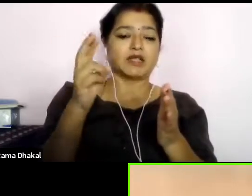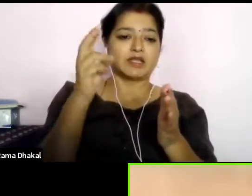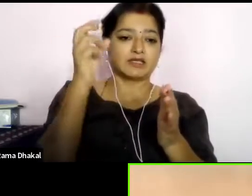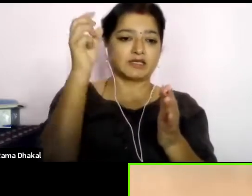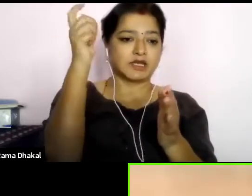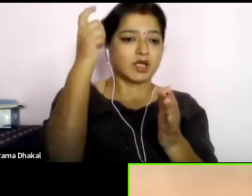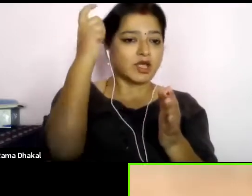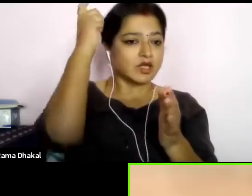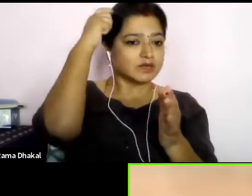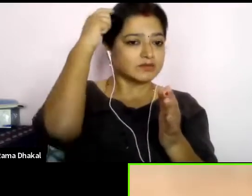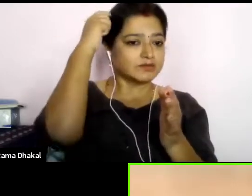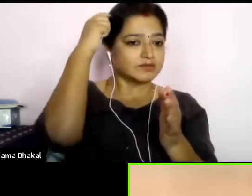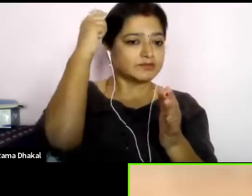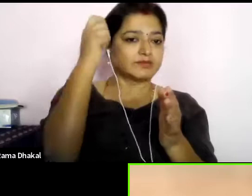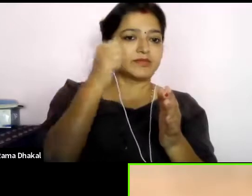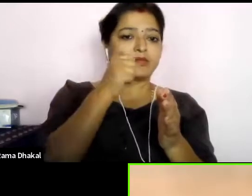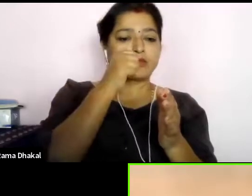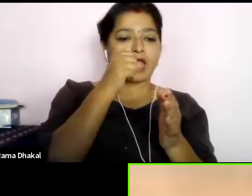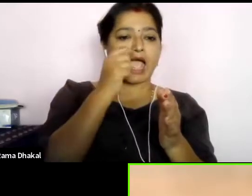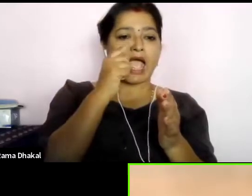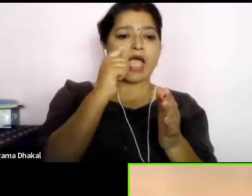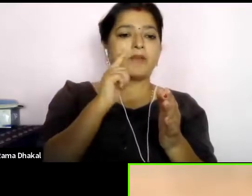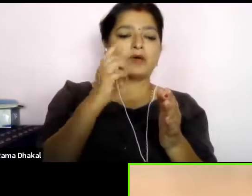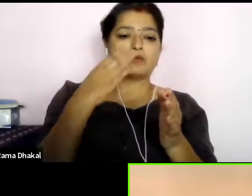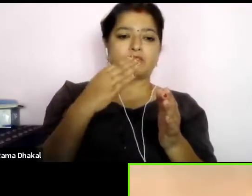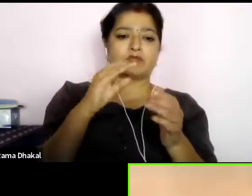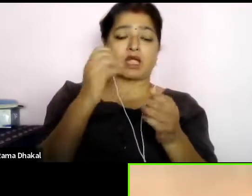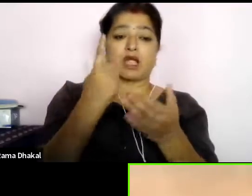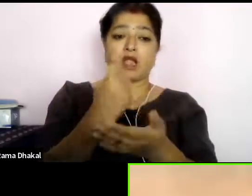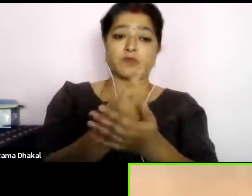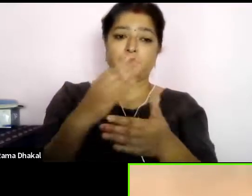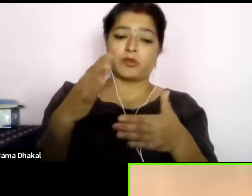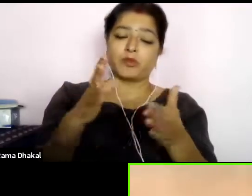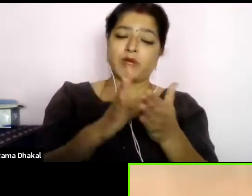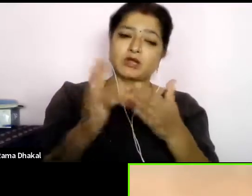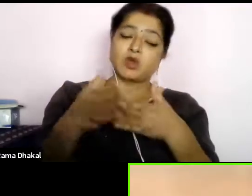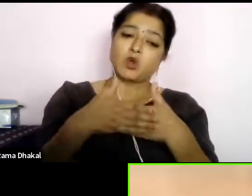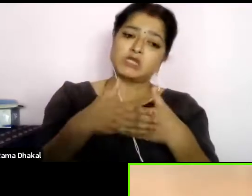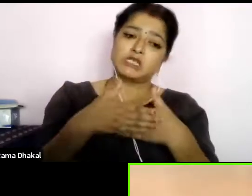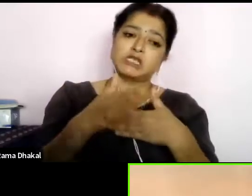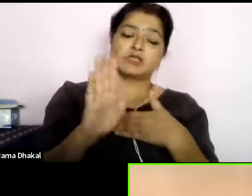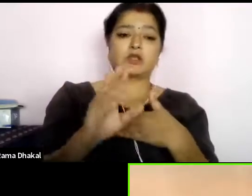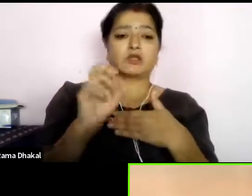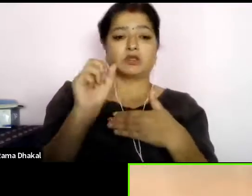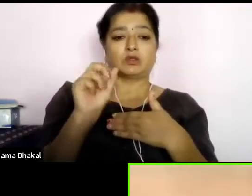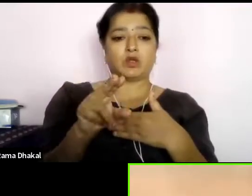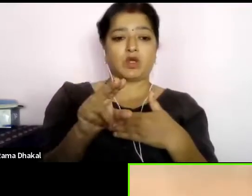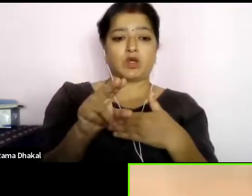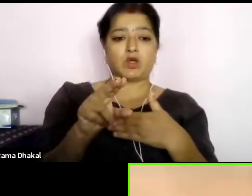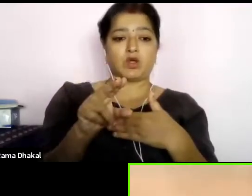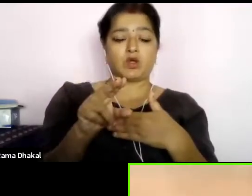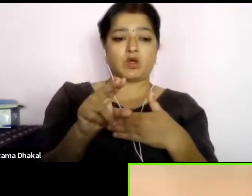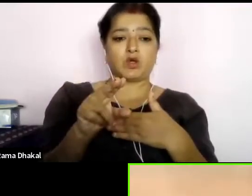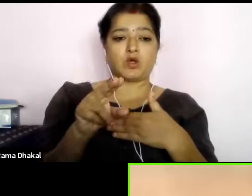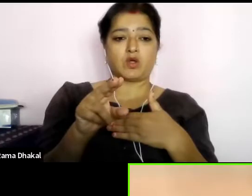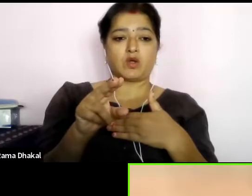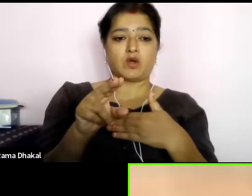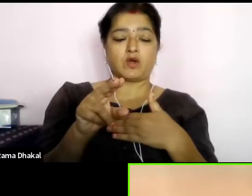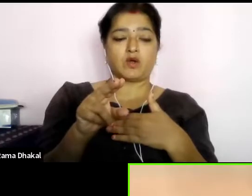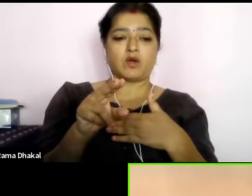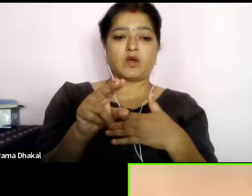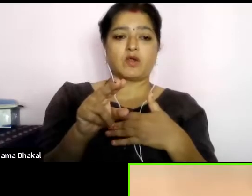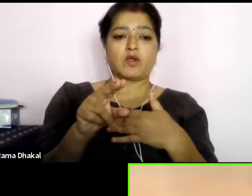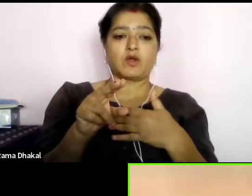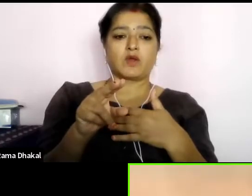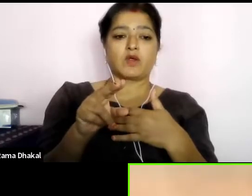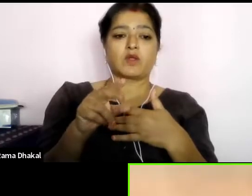Valley, but it clearly outlines about the impact of climate change during the COVID pandemic. And the